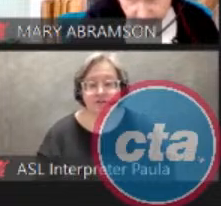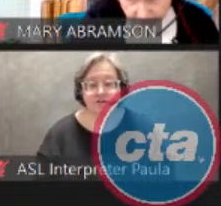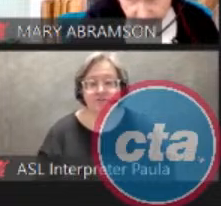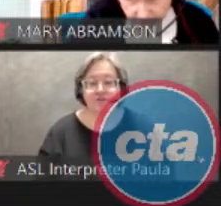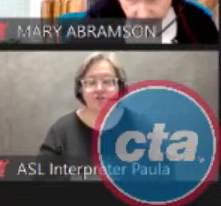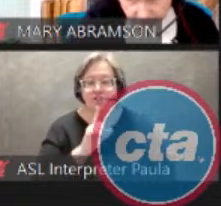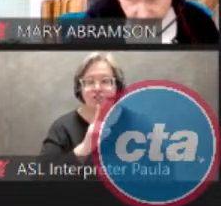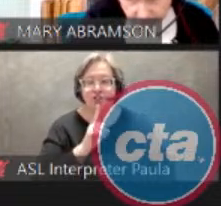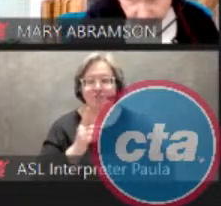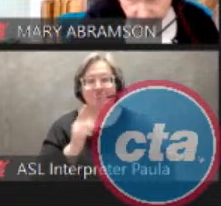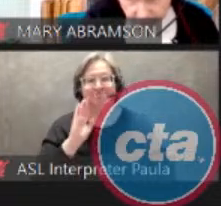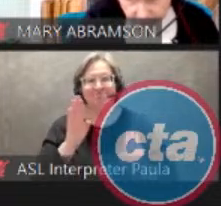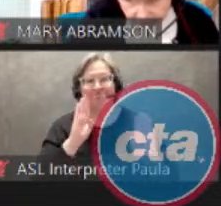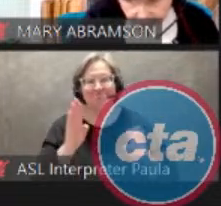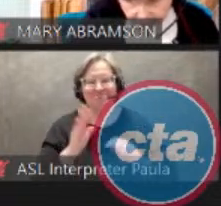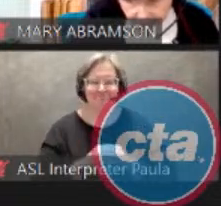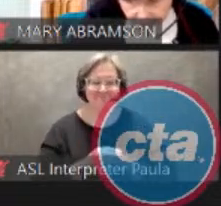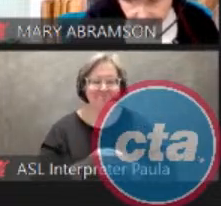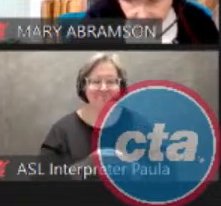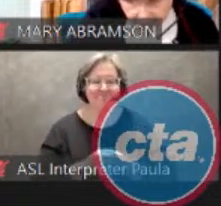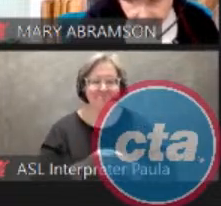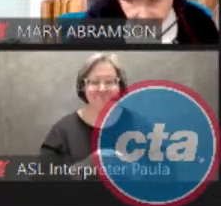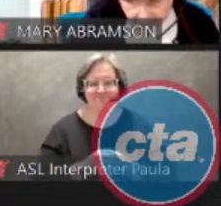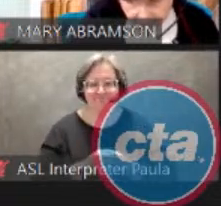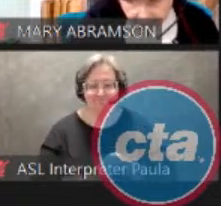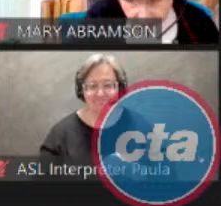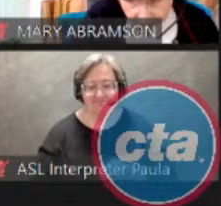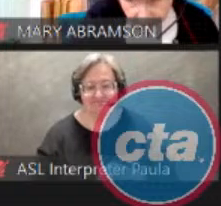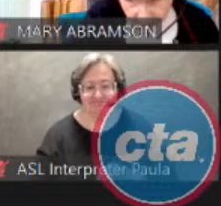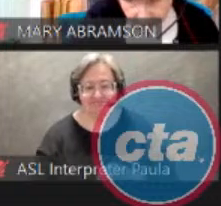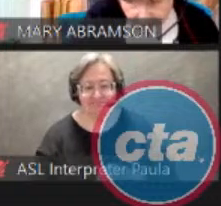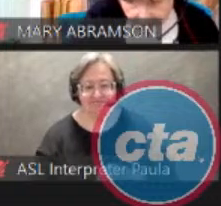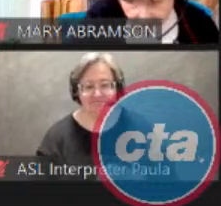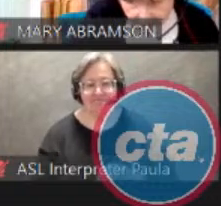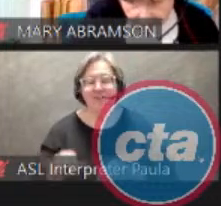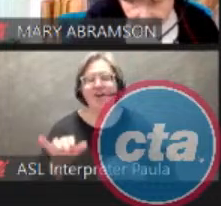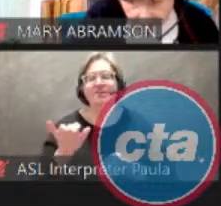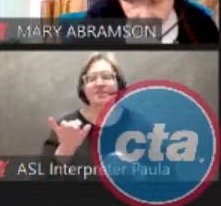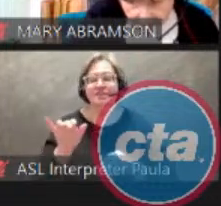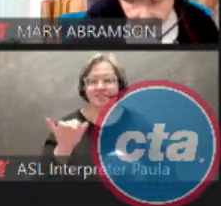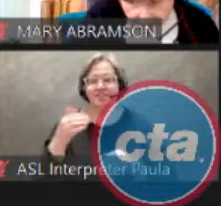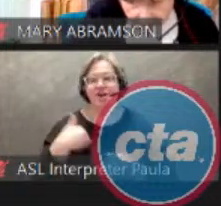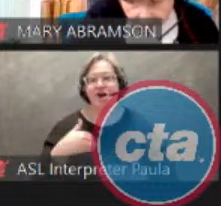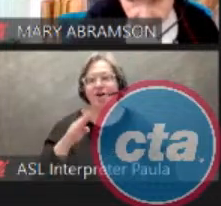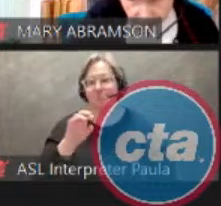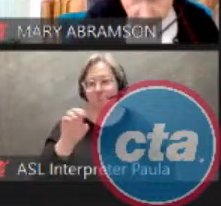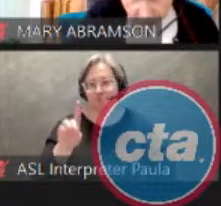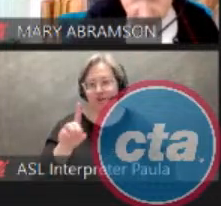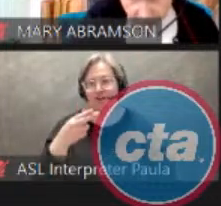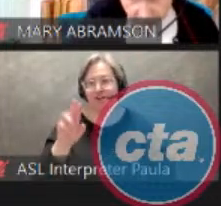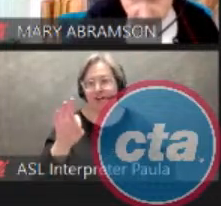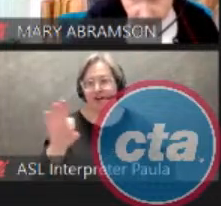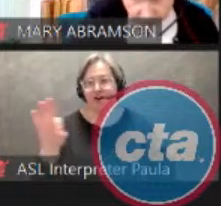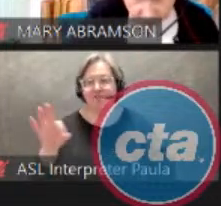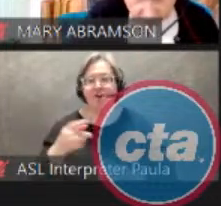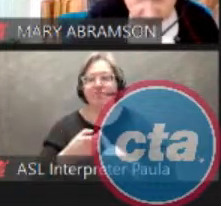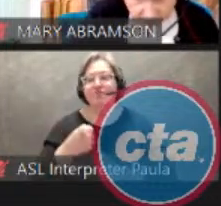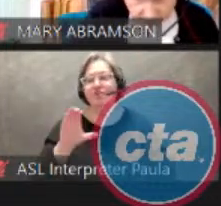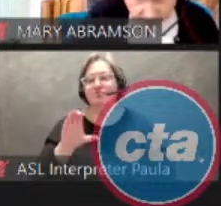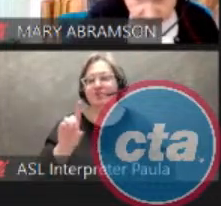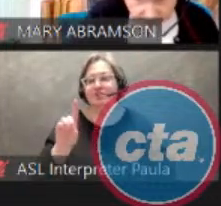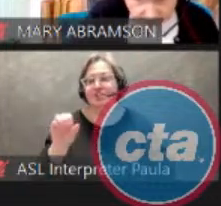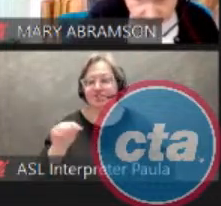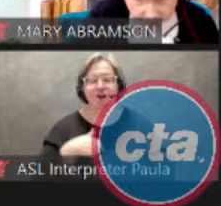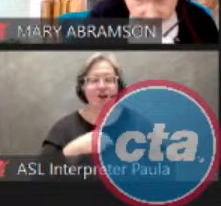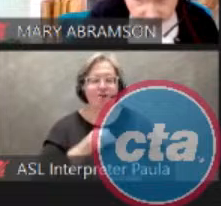Sure. Hi, everybody. Excuse me. As Molly said, Brad Huff from CDOT. I work on our Complete